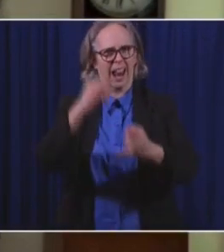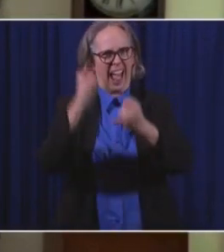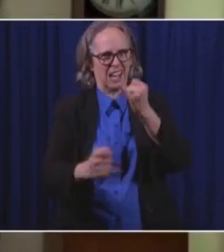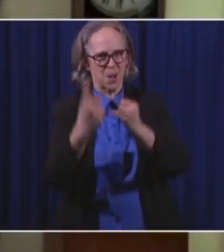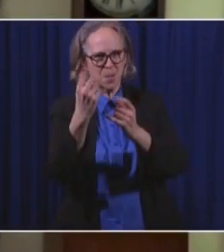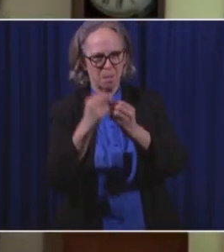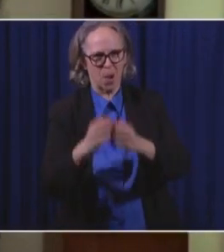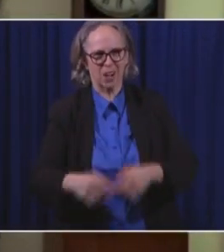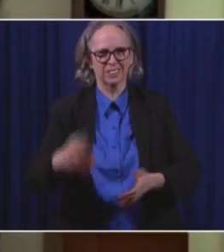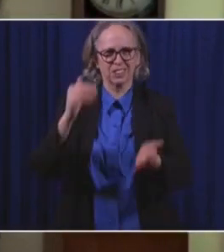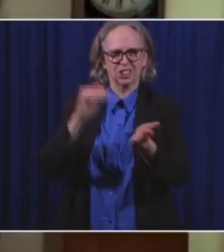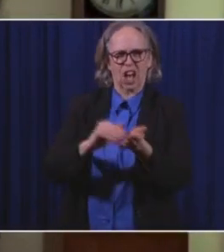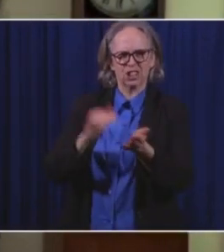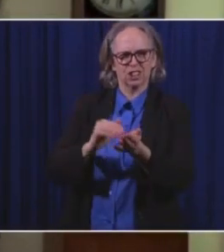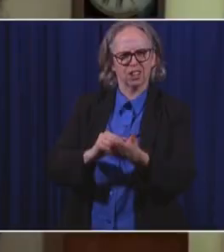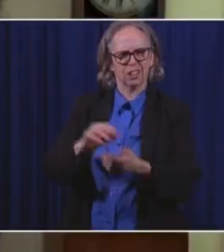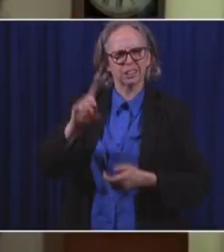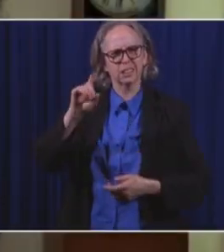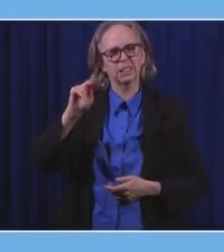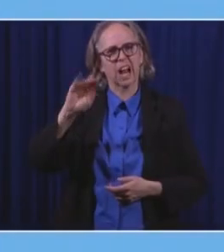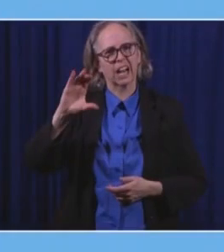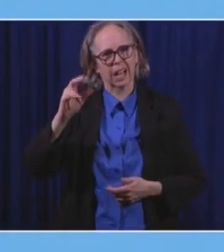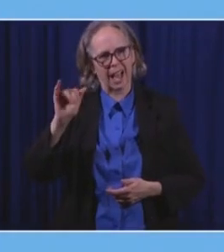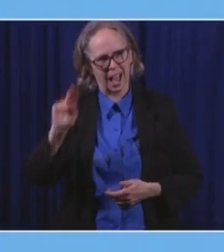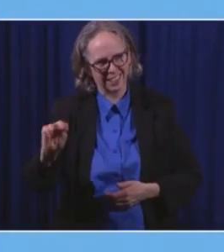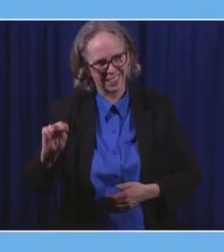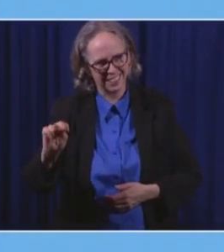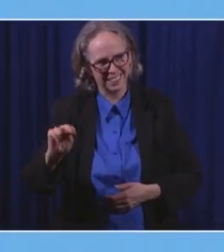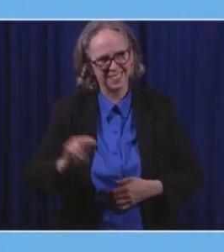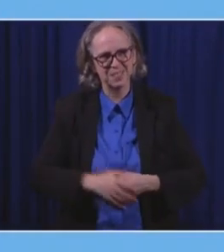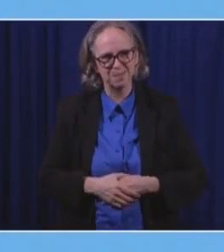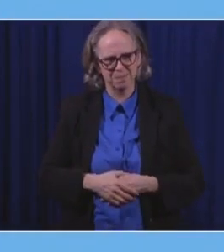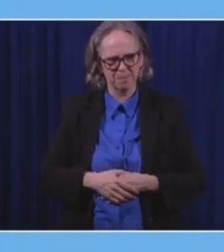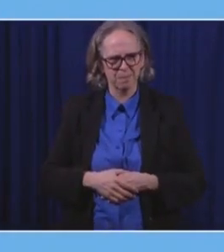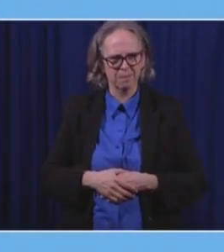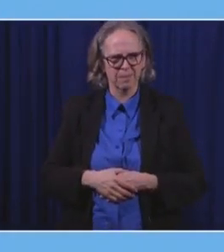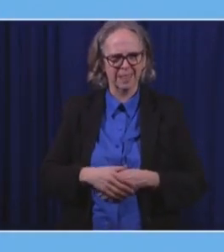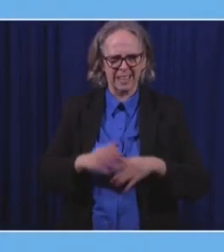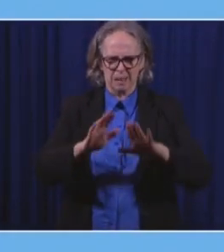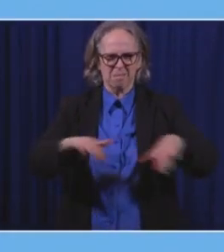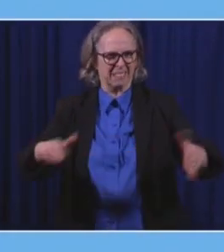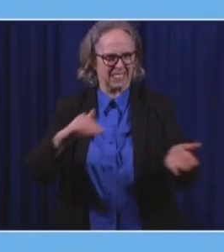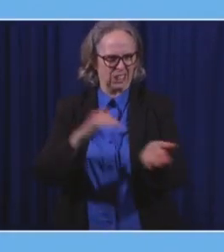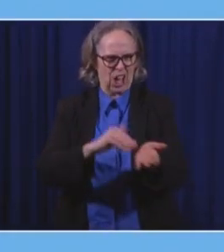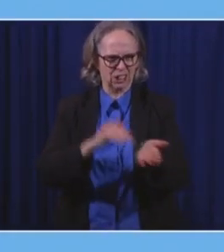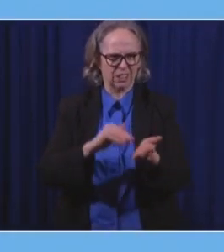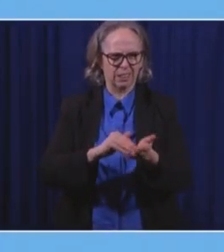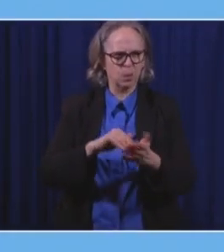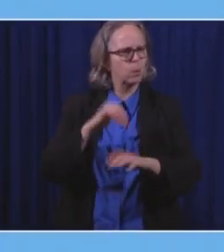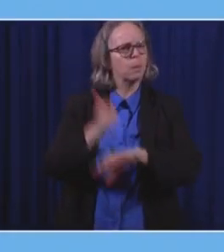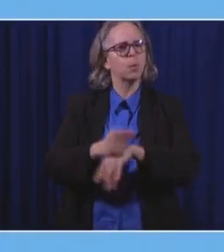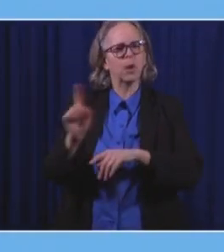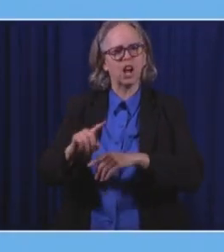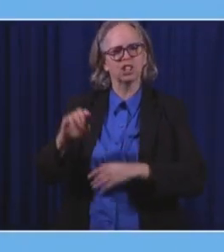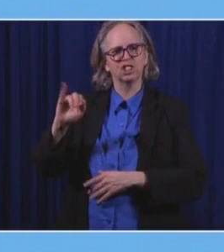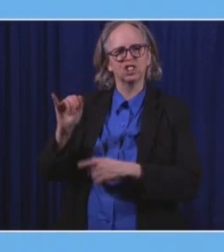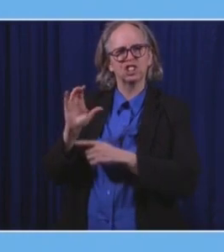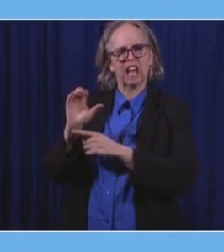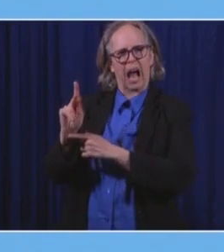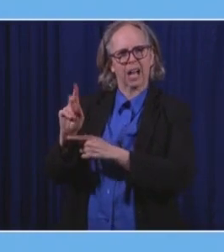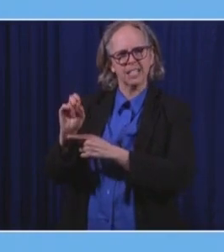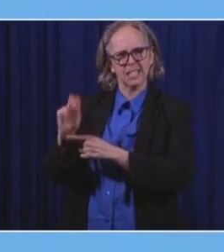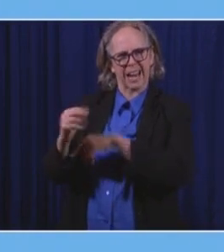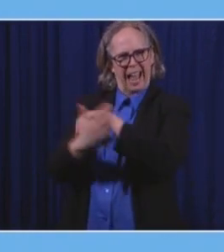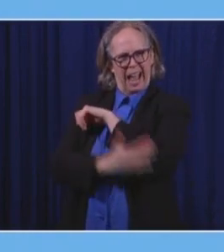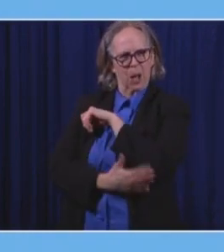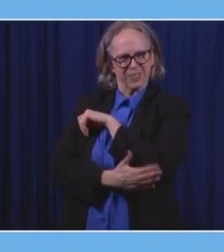Duncan, certified nurse practitioner for Adena Family Medicine and Pediatrics in Jackson County. She will once again talk about a point